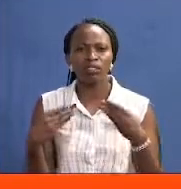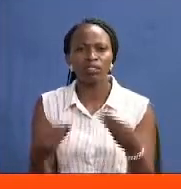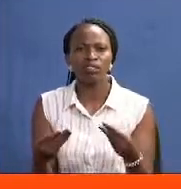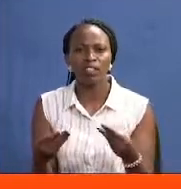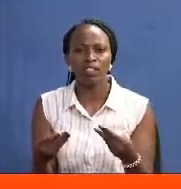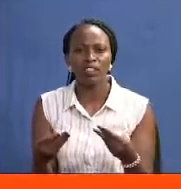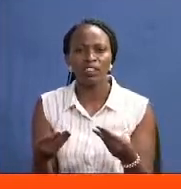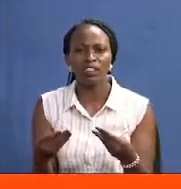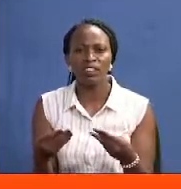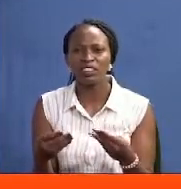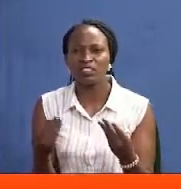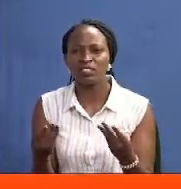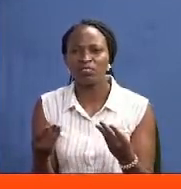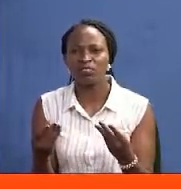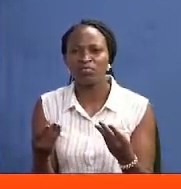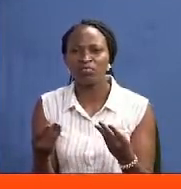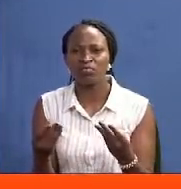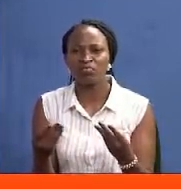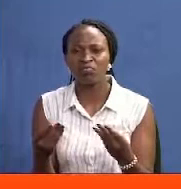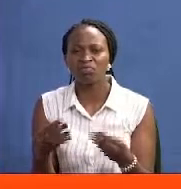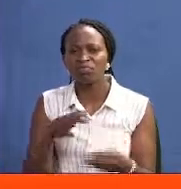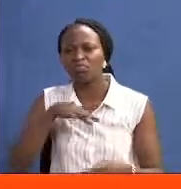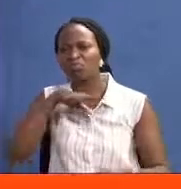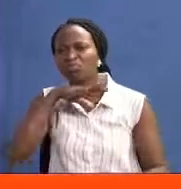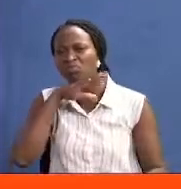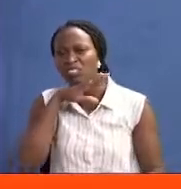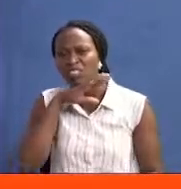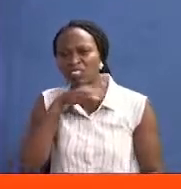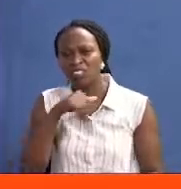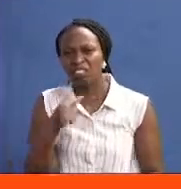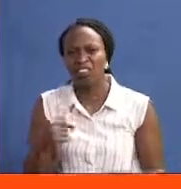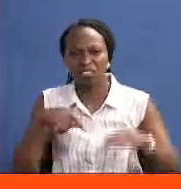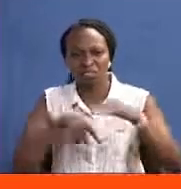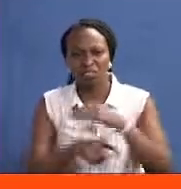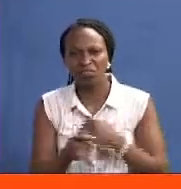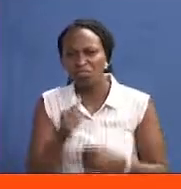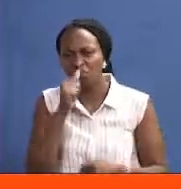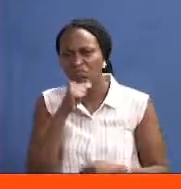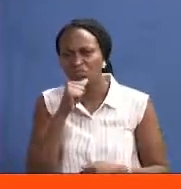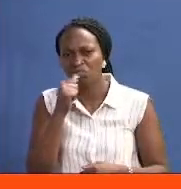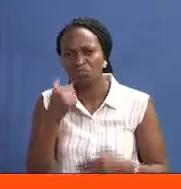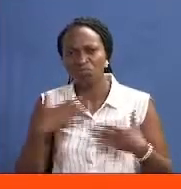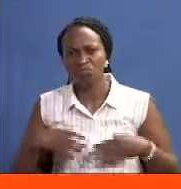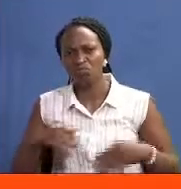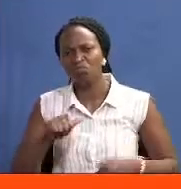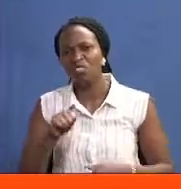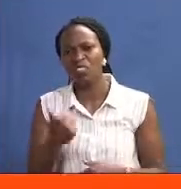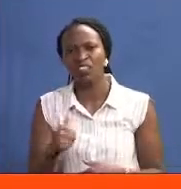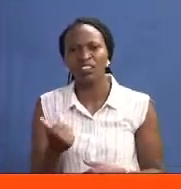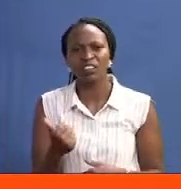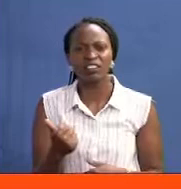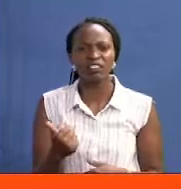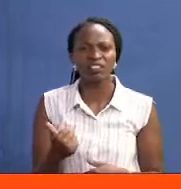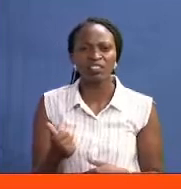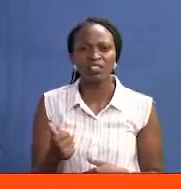dirty laundry about other people and infringing on other people's privacy. So yes, there is a risk if we do not have a little bit